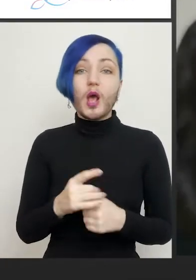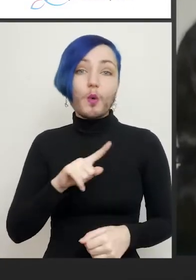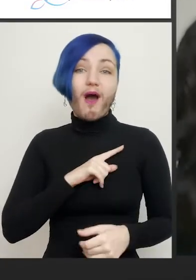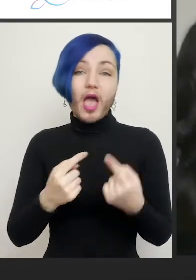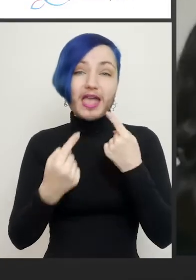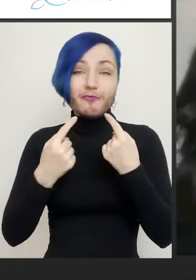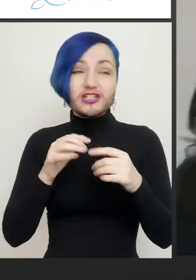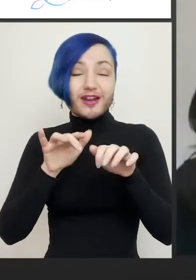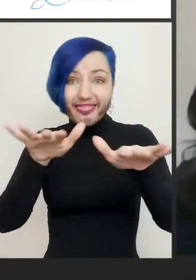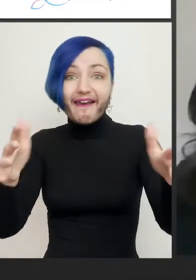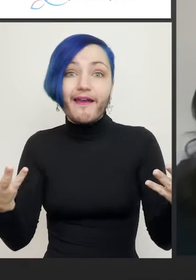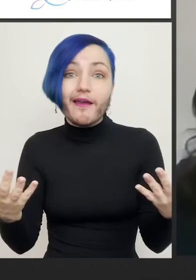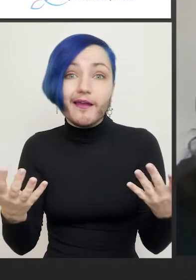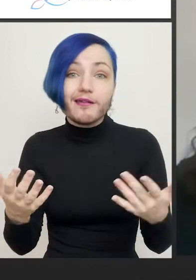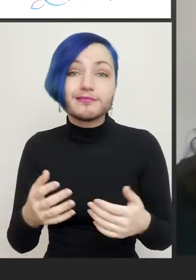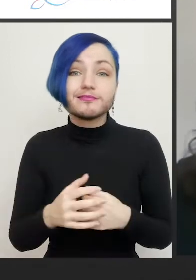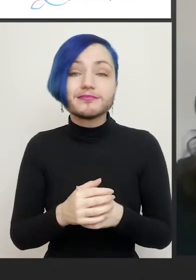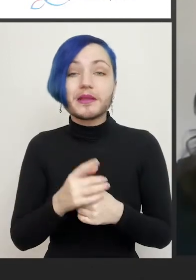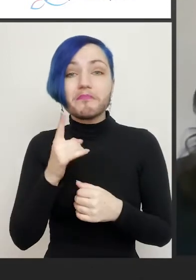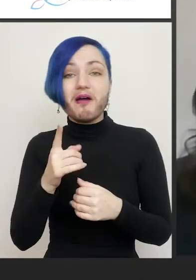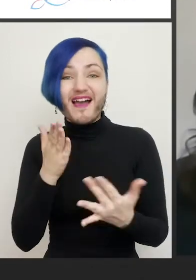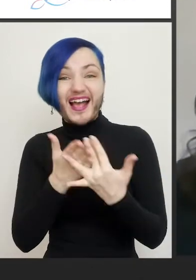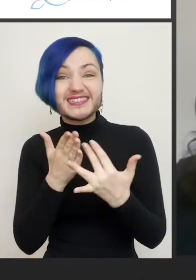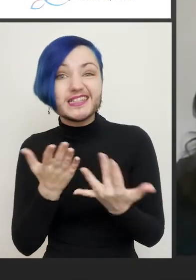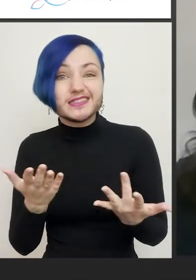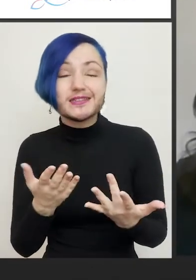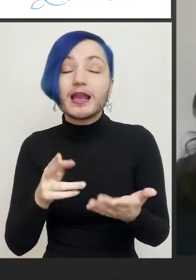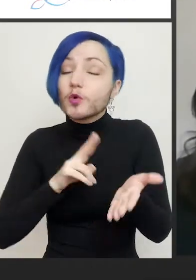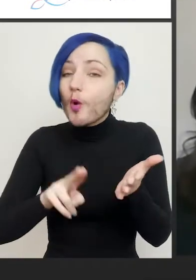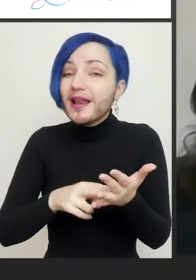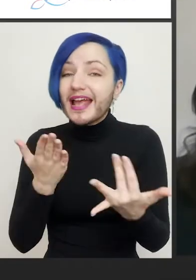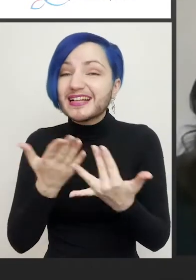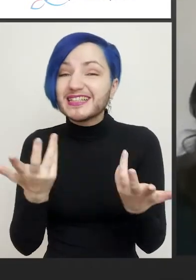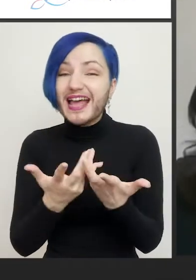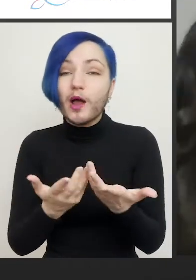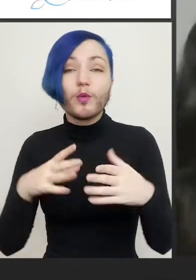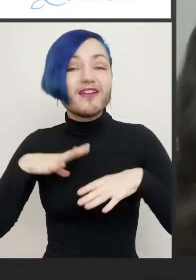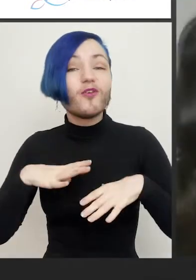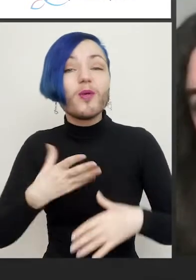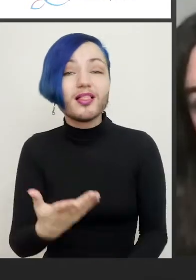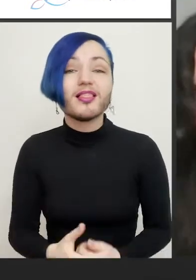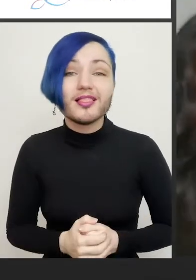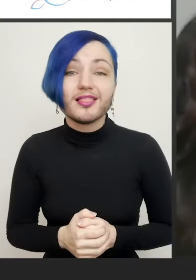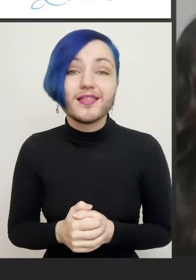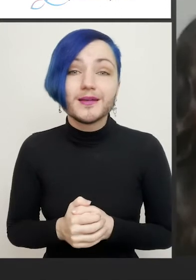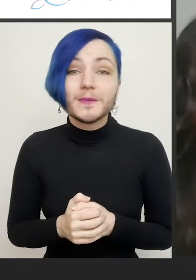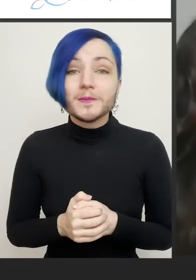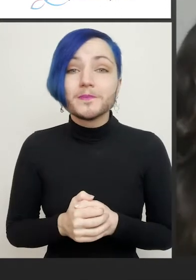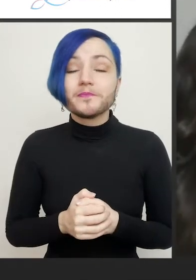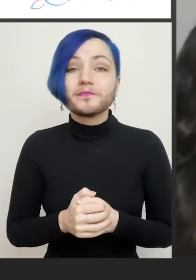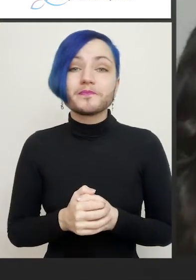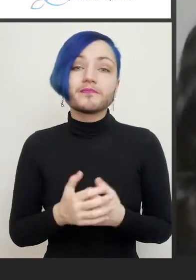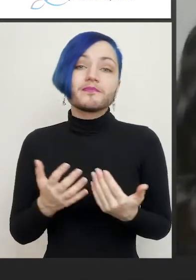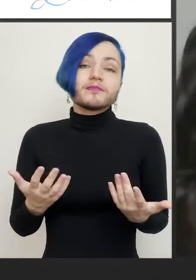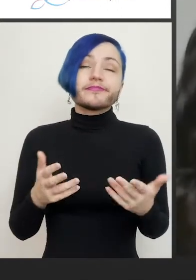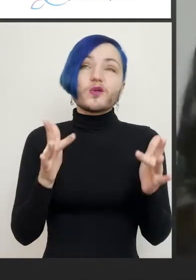wealth of knowledge is there. It's just tapping into it, and often those are informal exchanges of information. But of course, you know, the